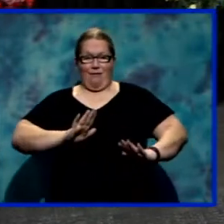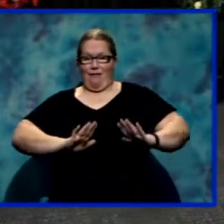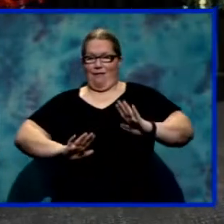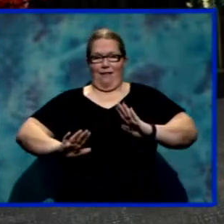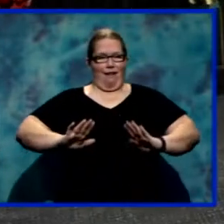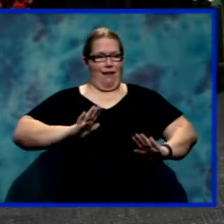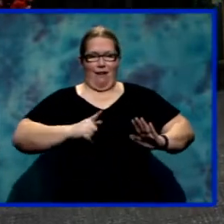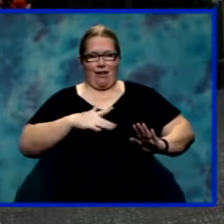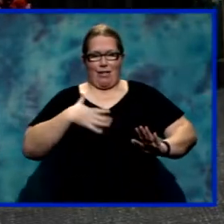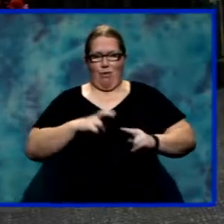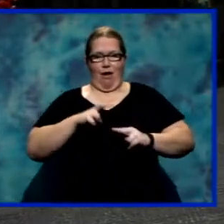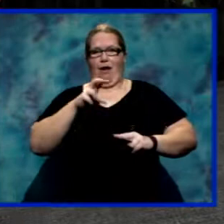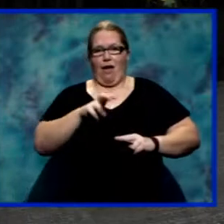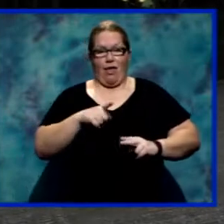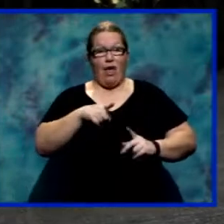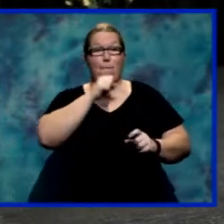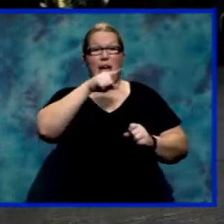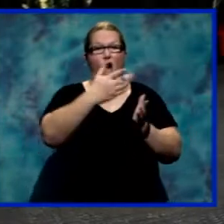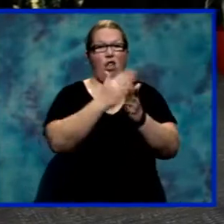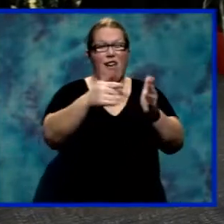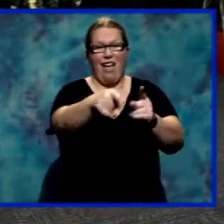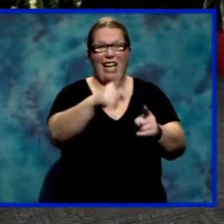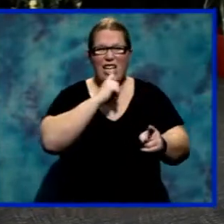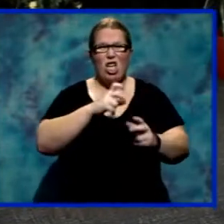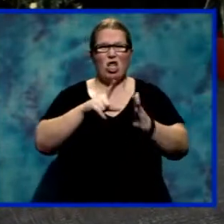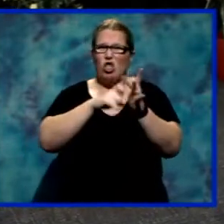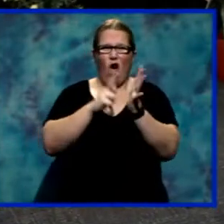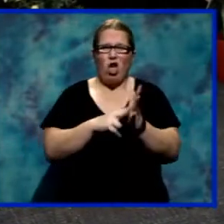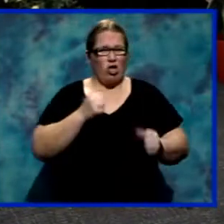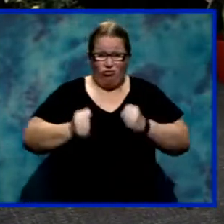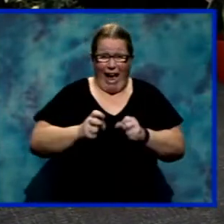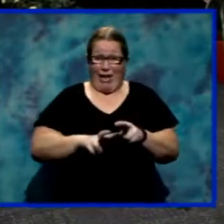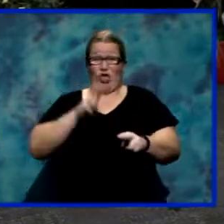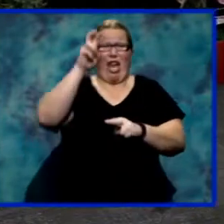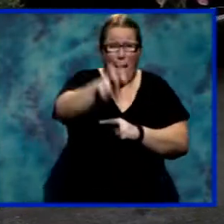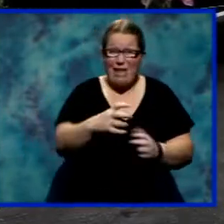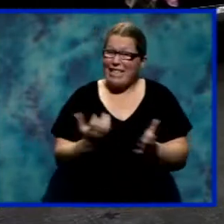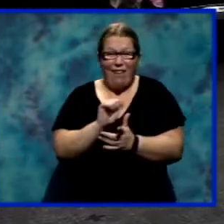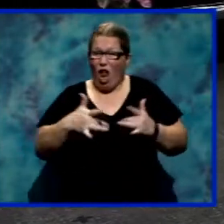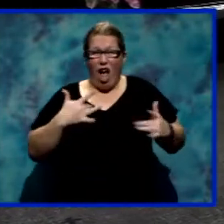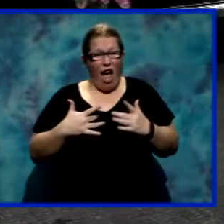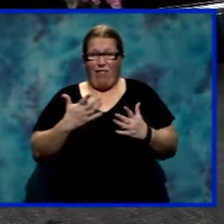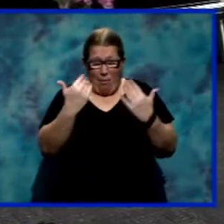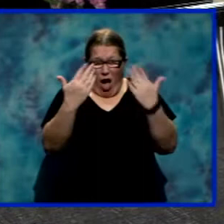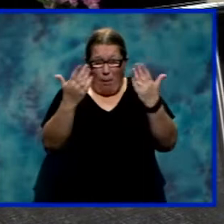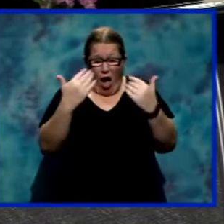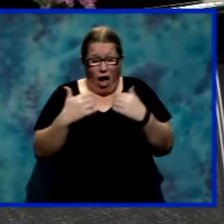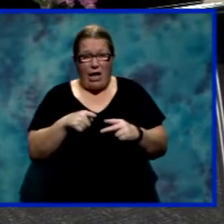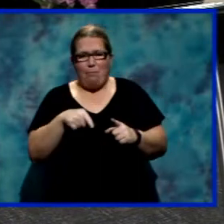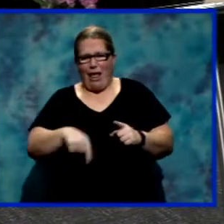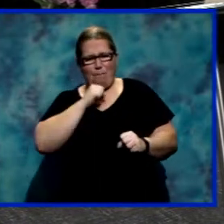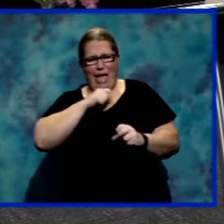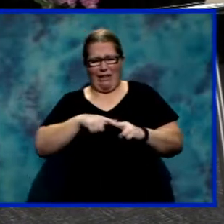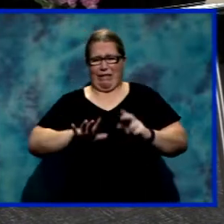He hesitated. And the man on the river said, quick, quick, John, run, jump, jump, jump, save your life. And he